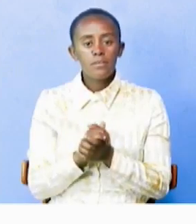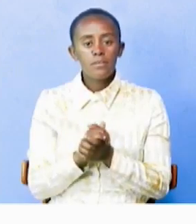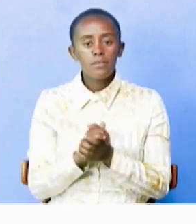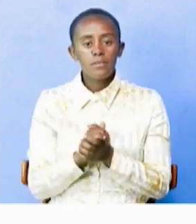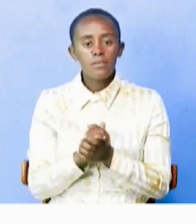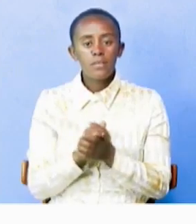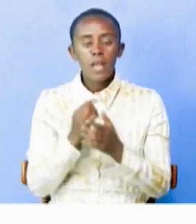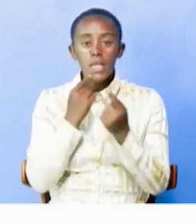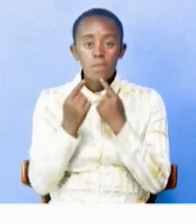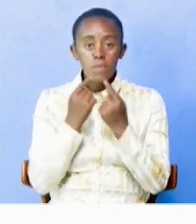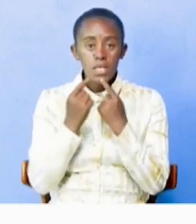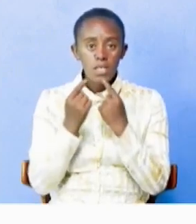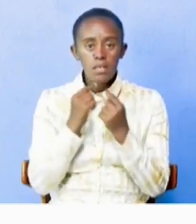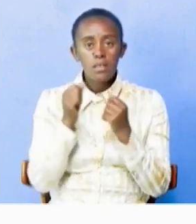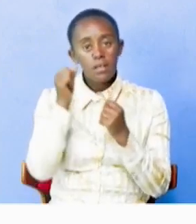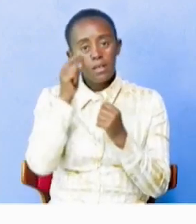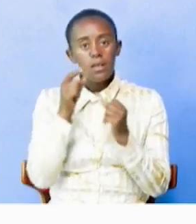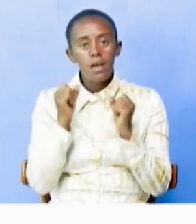speak